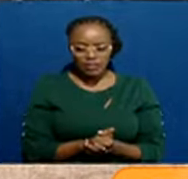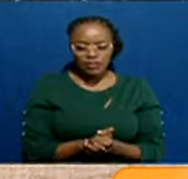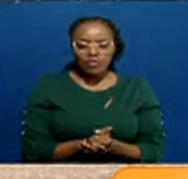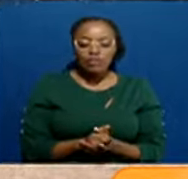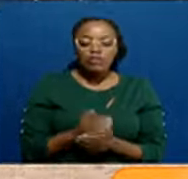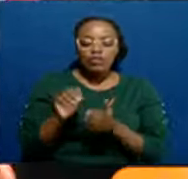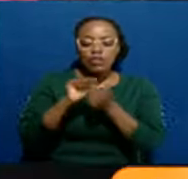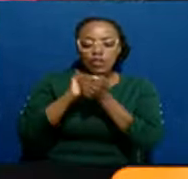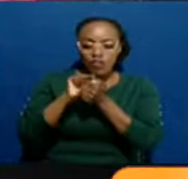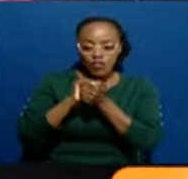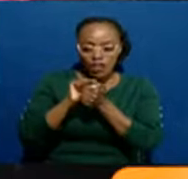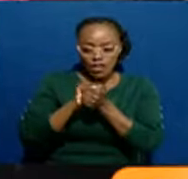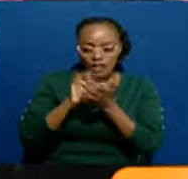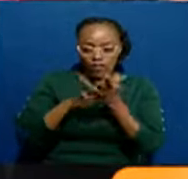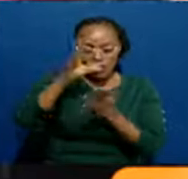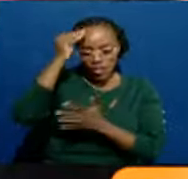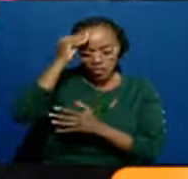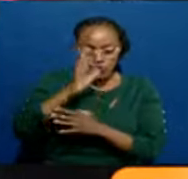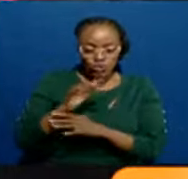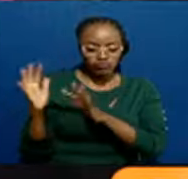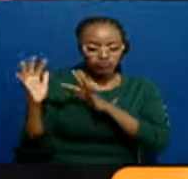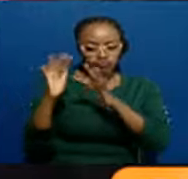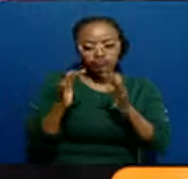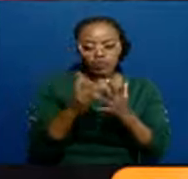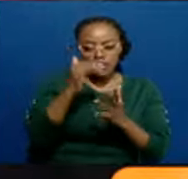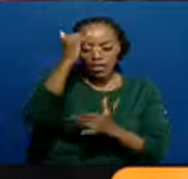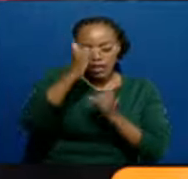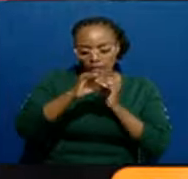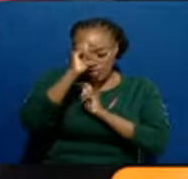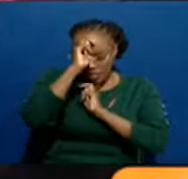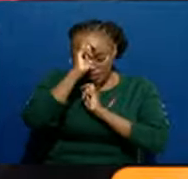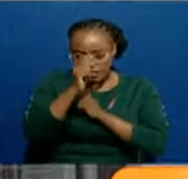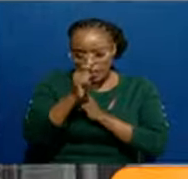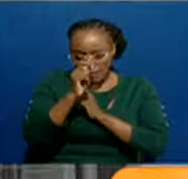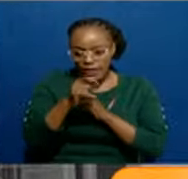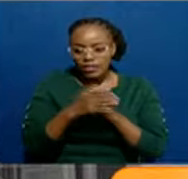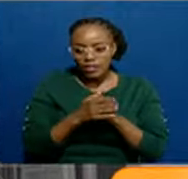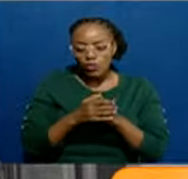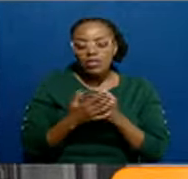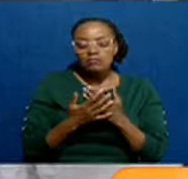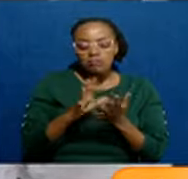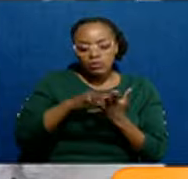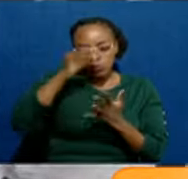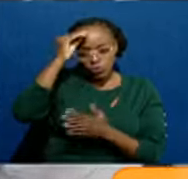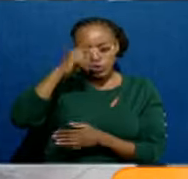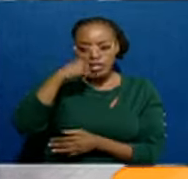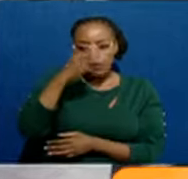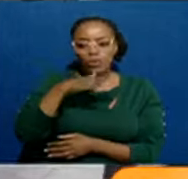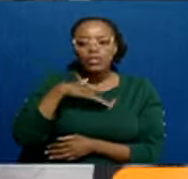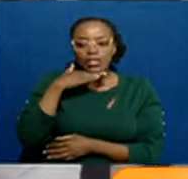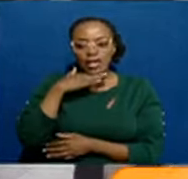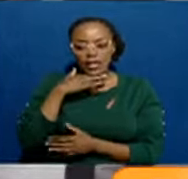Earlier on Friday, the students congregated to pay their last respects to their departed souls.